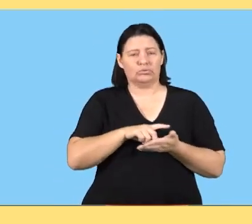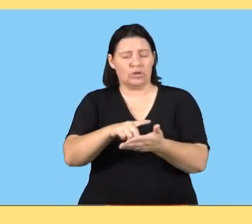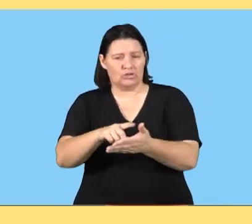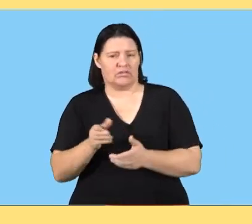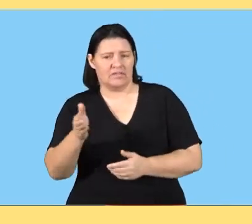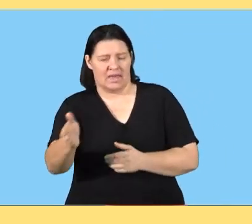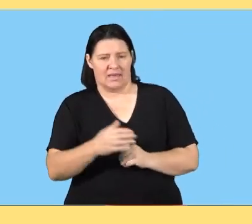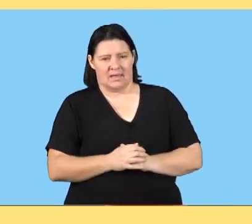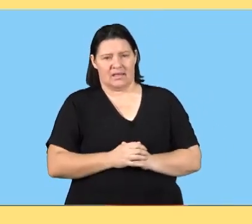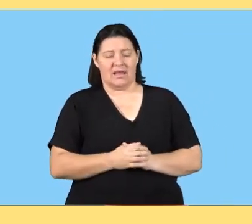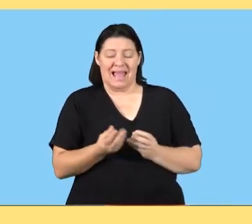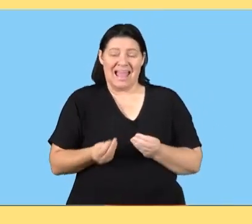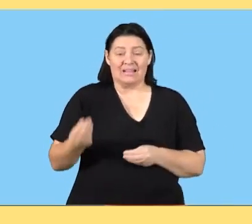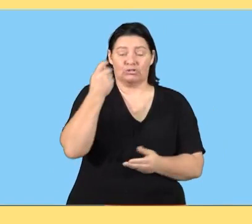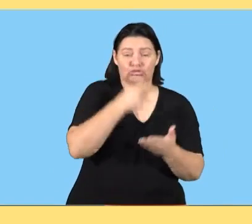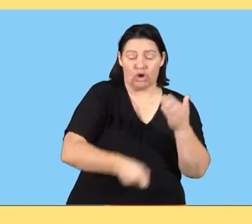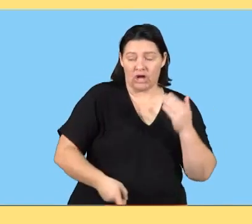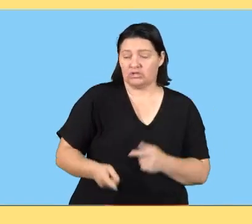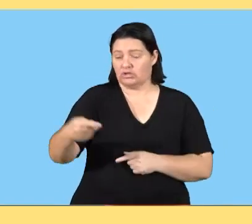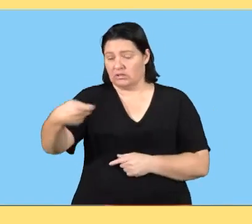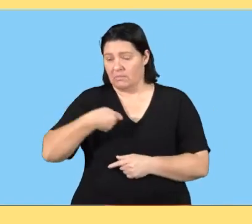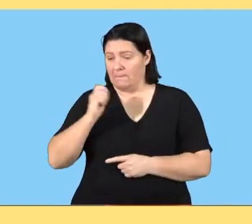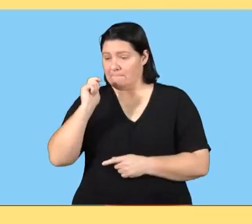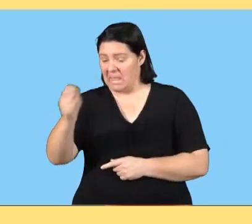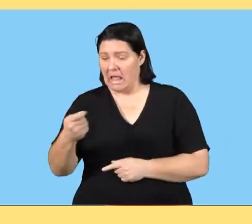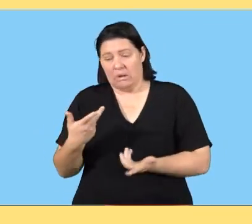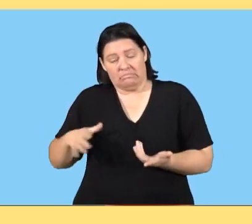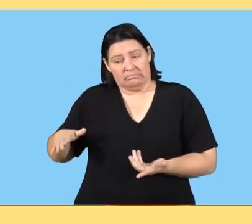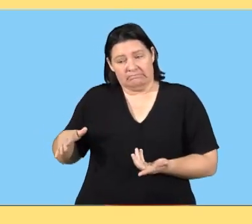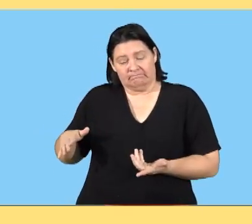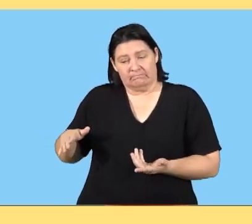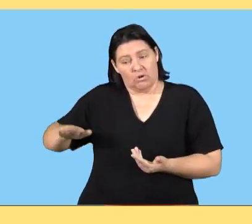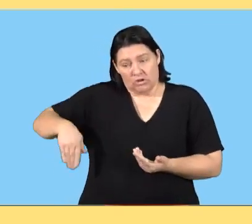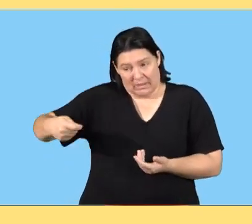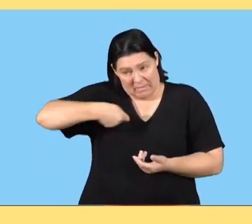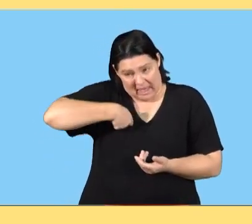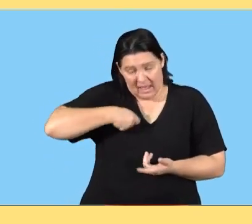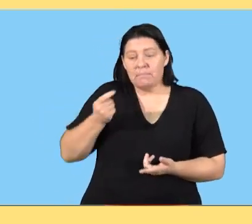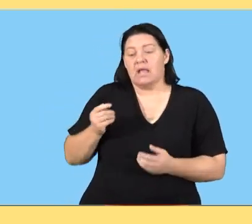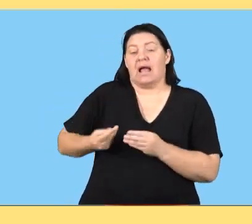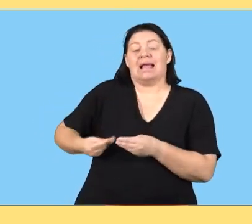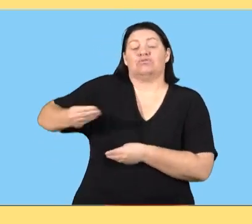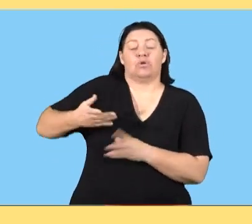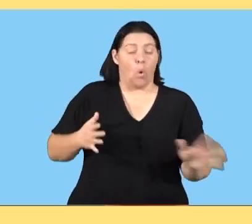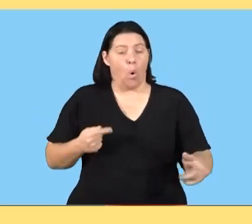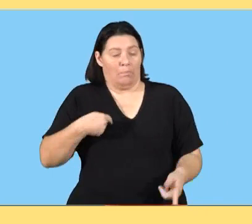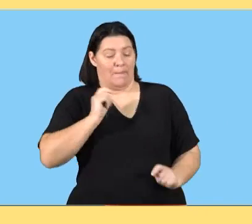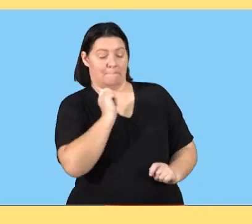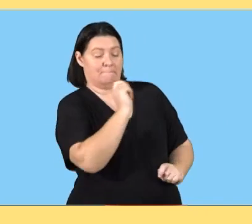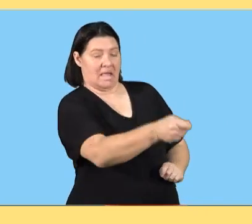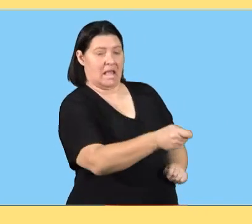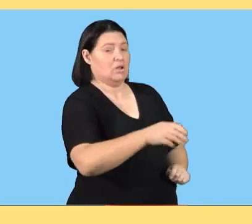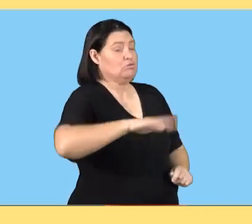donations, where do they go? When interest is charged on an overdue debtors account or interest on an overdue